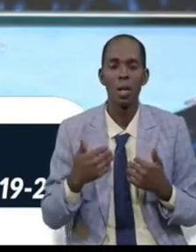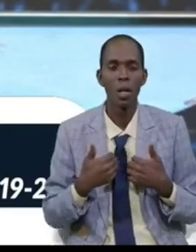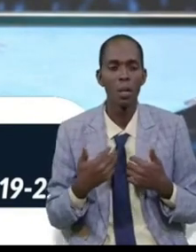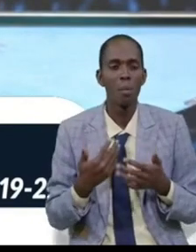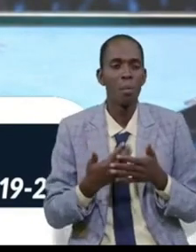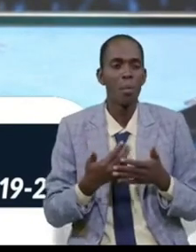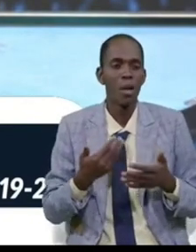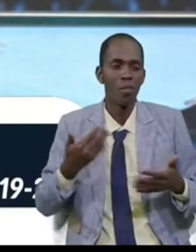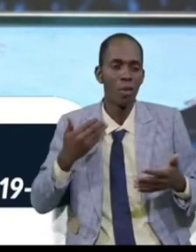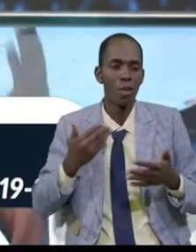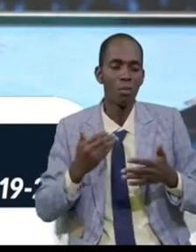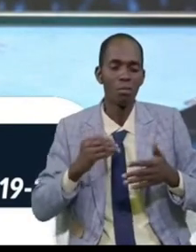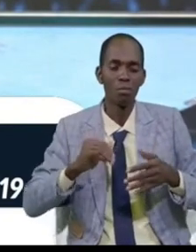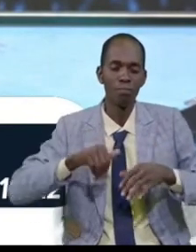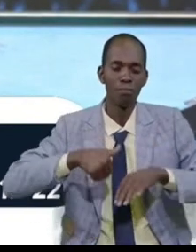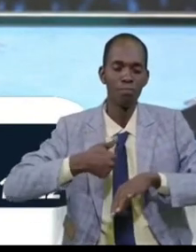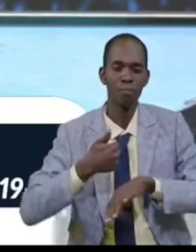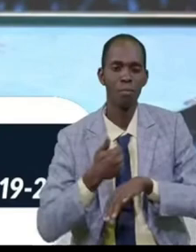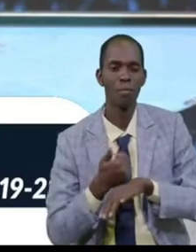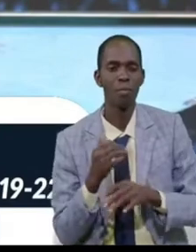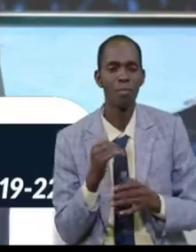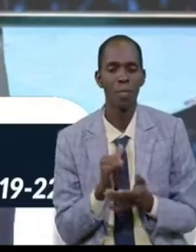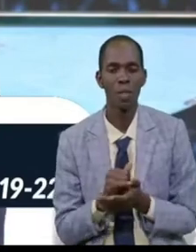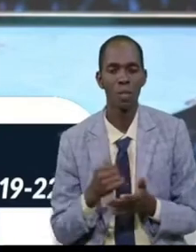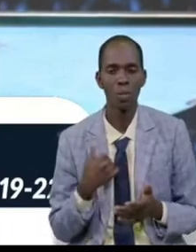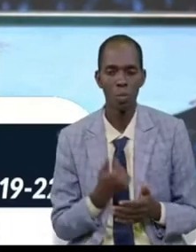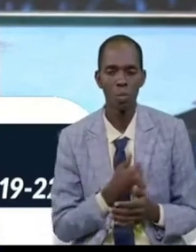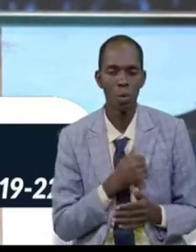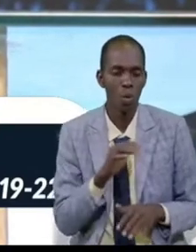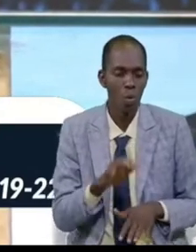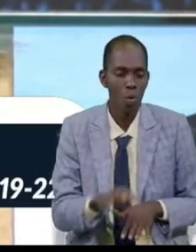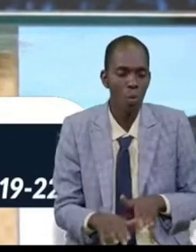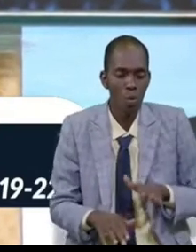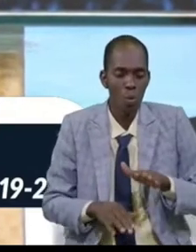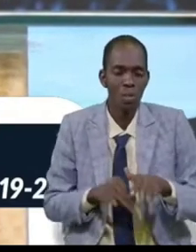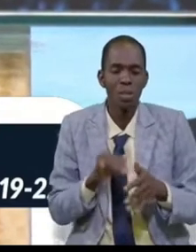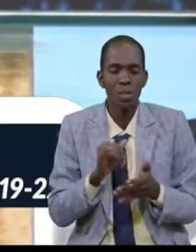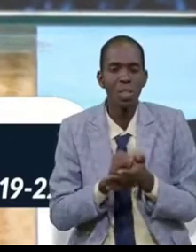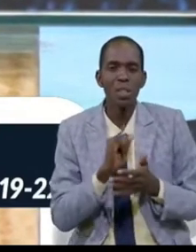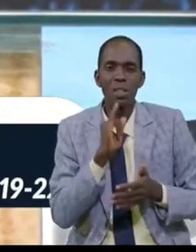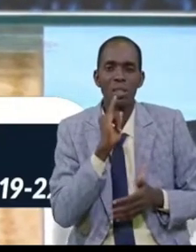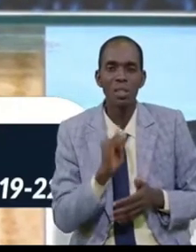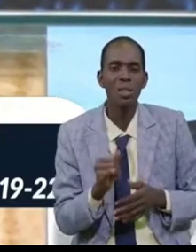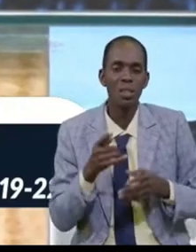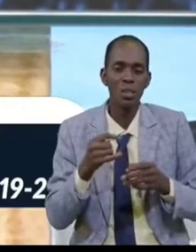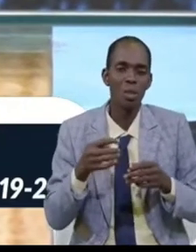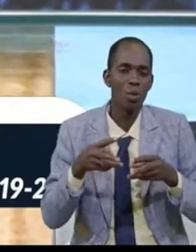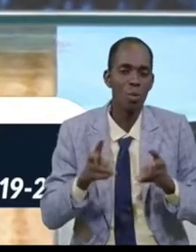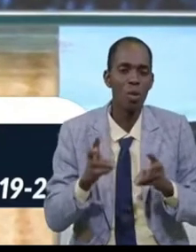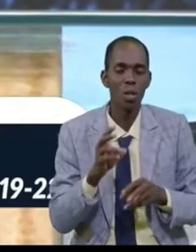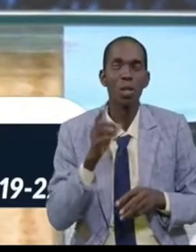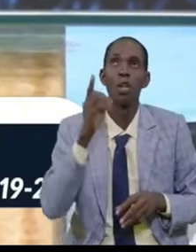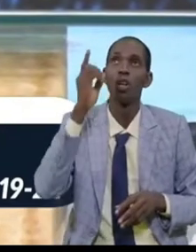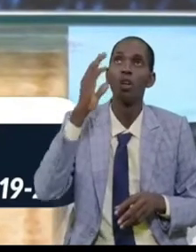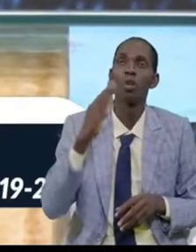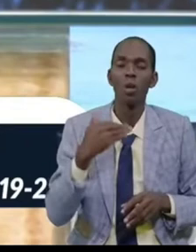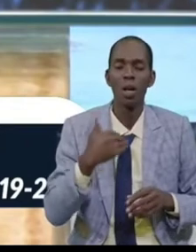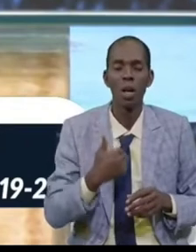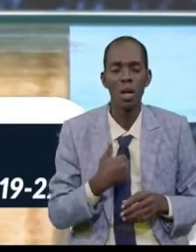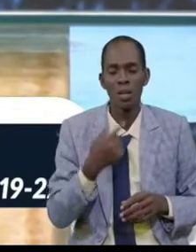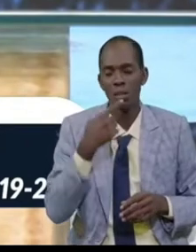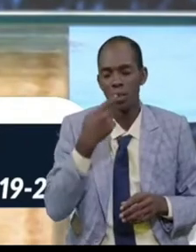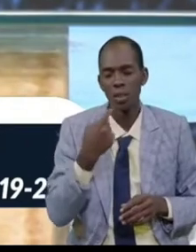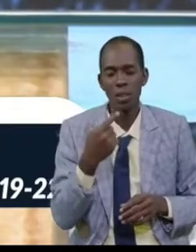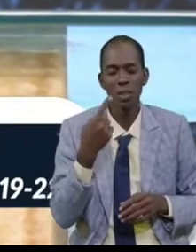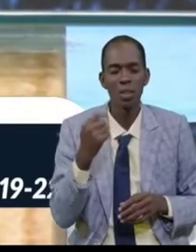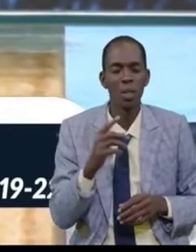before ordained that we shall walk in them. That's the ordination of God. That's the way God has set members in